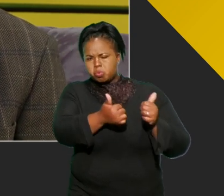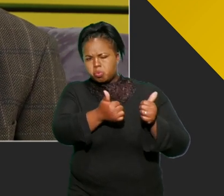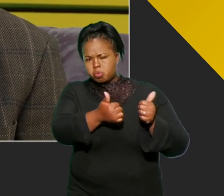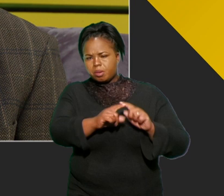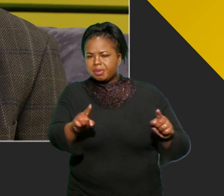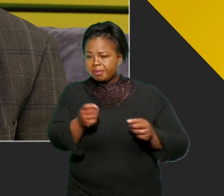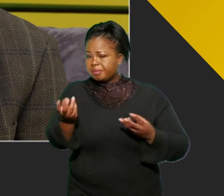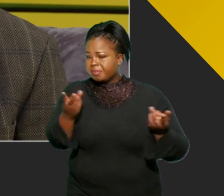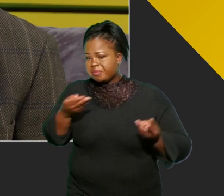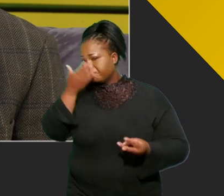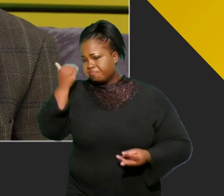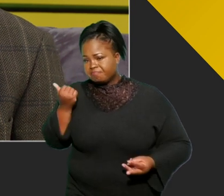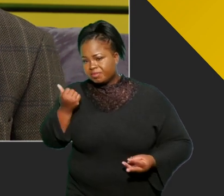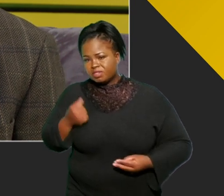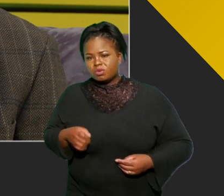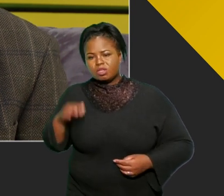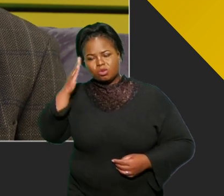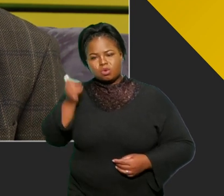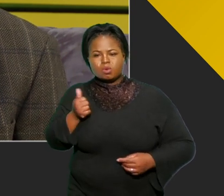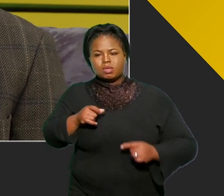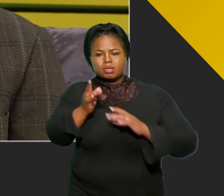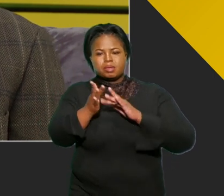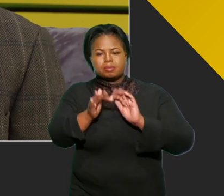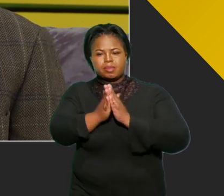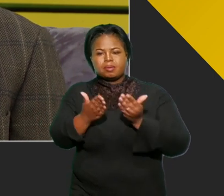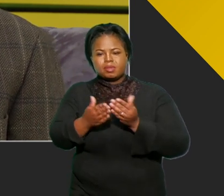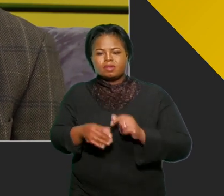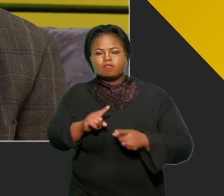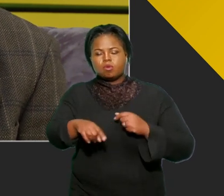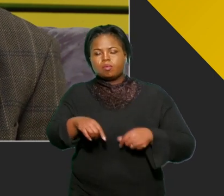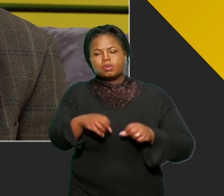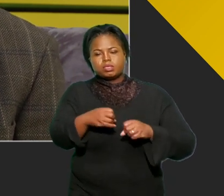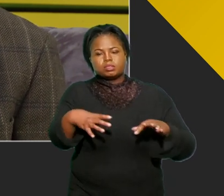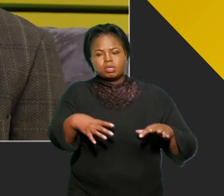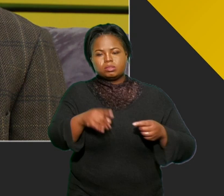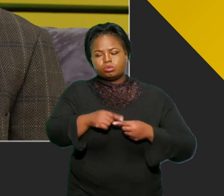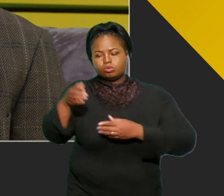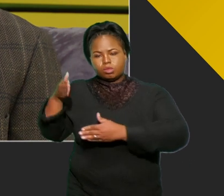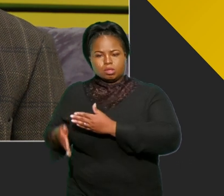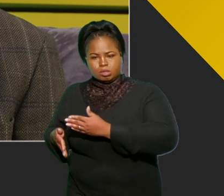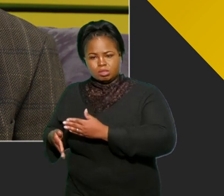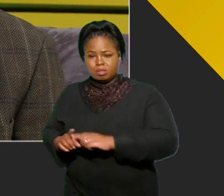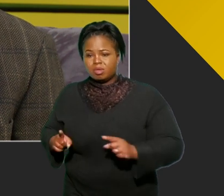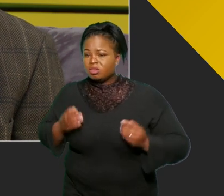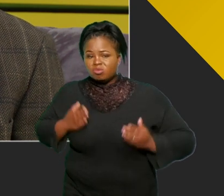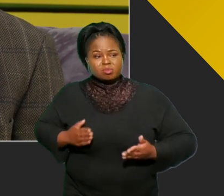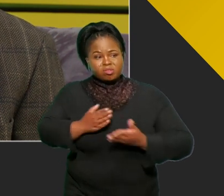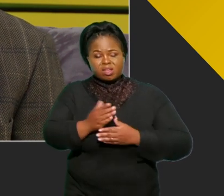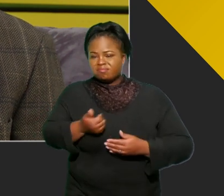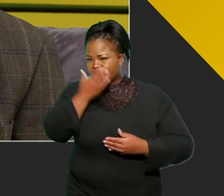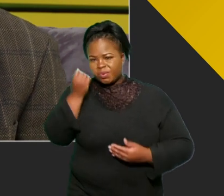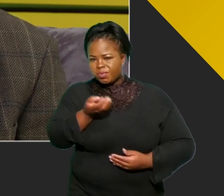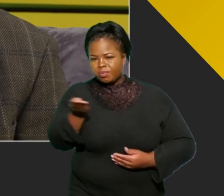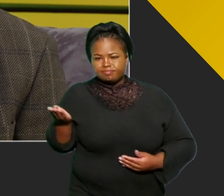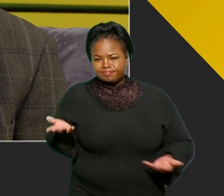say, but what's the Bible from Genesis to the last verse? Yeah. But abaitsebi the human rights abo. Yeah.